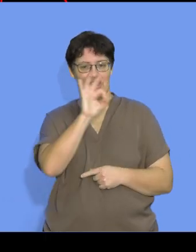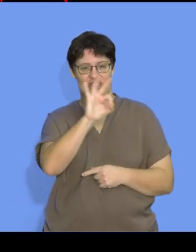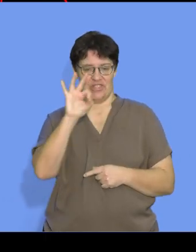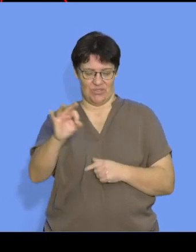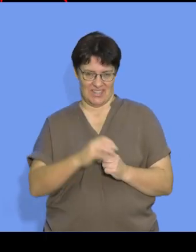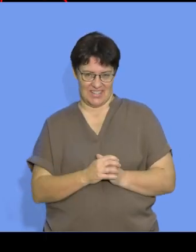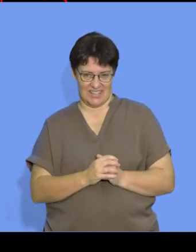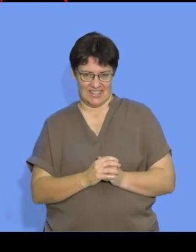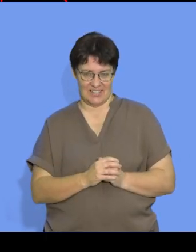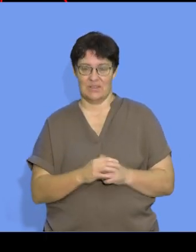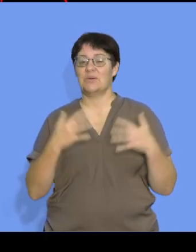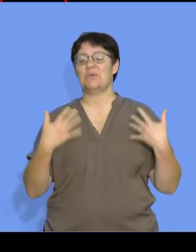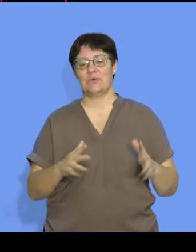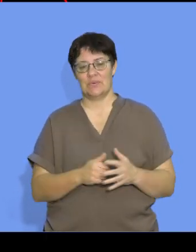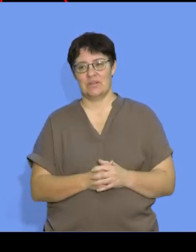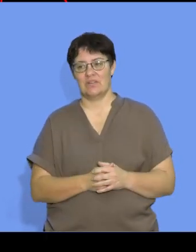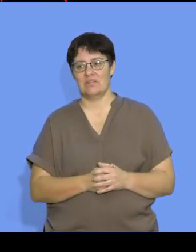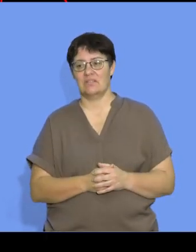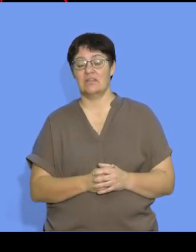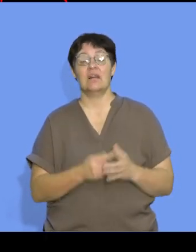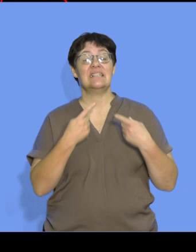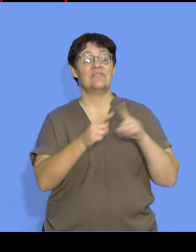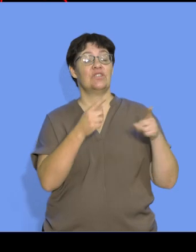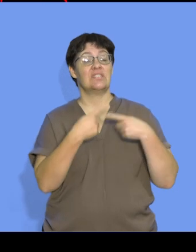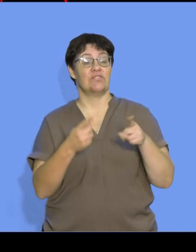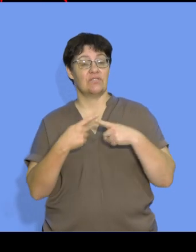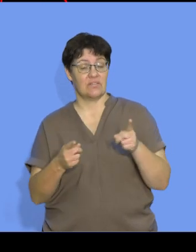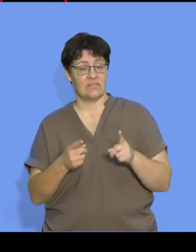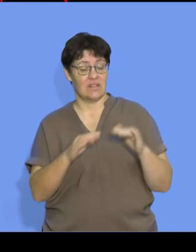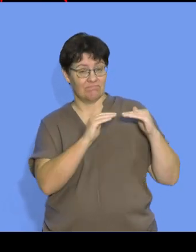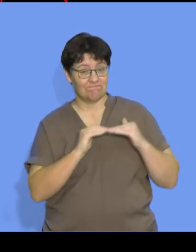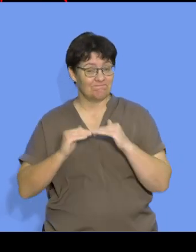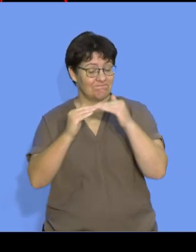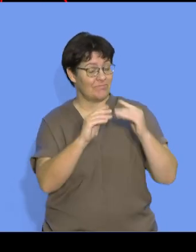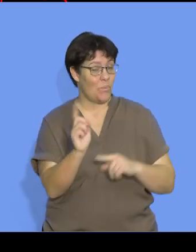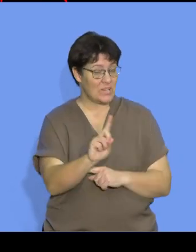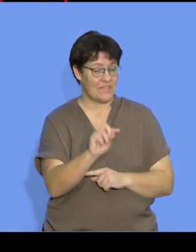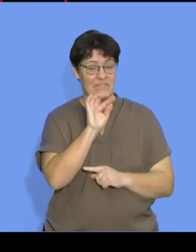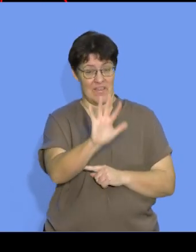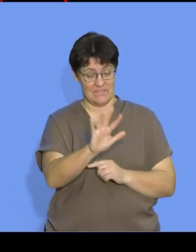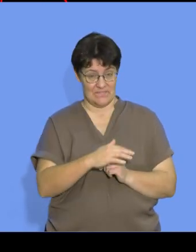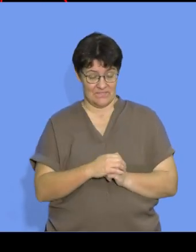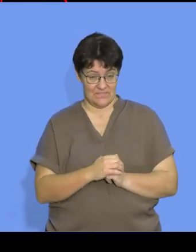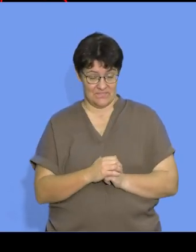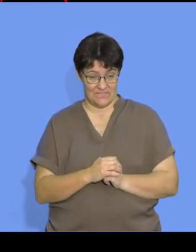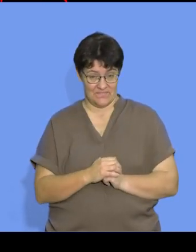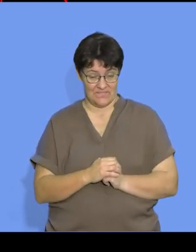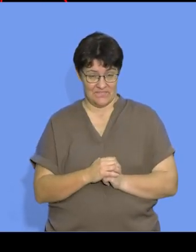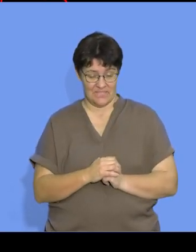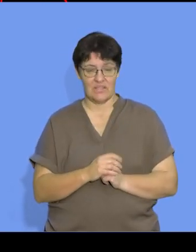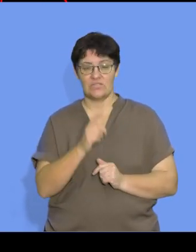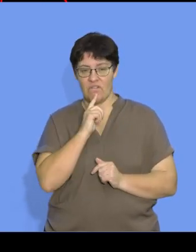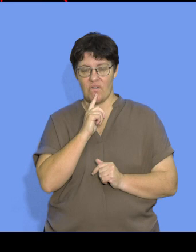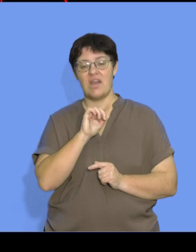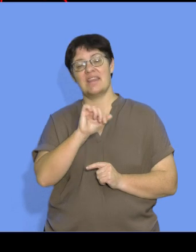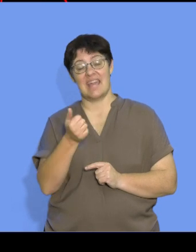33. Wonderful. So with our term difference, or our common difference being 5, we can see that the next